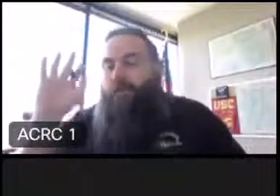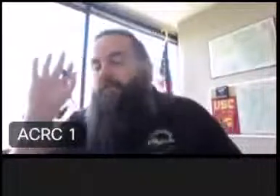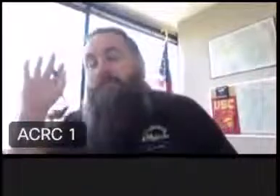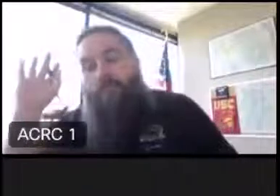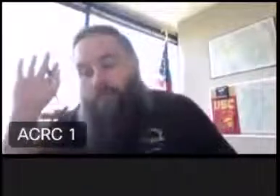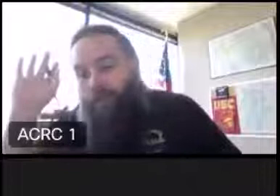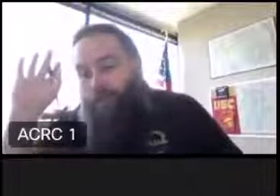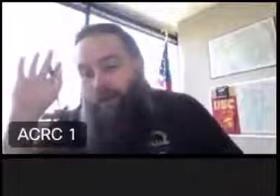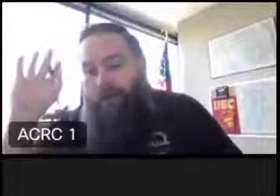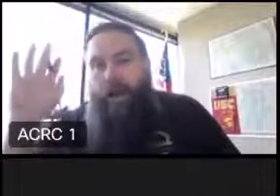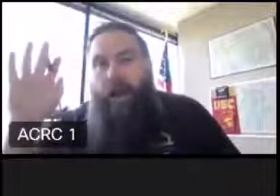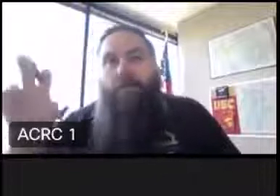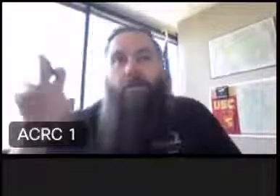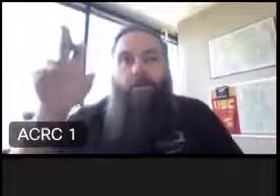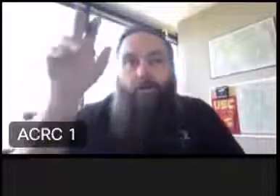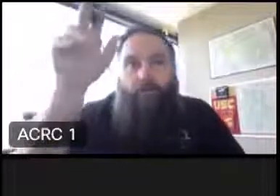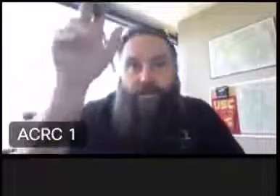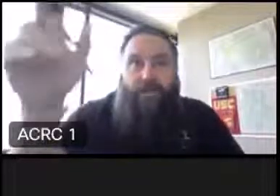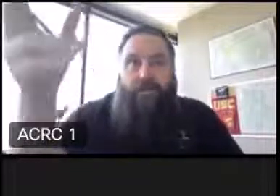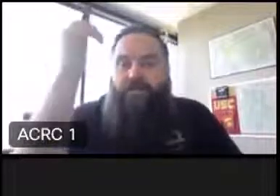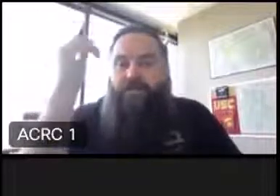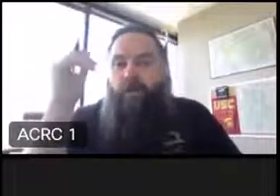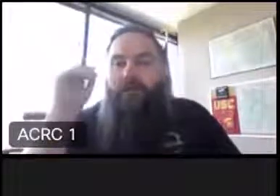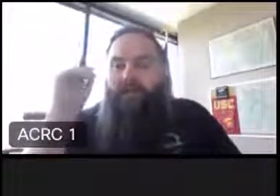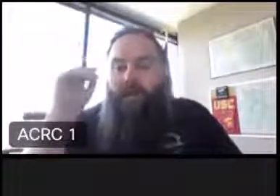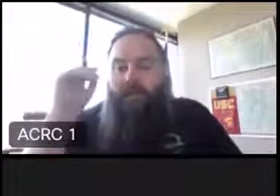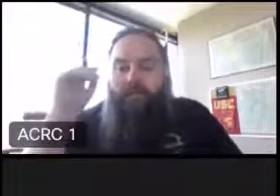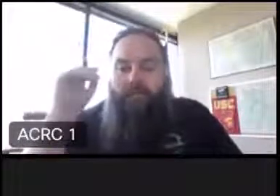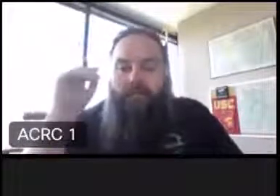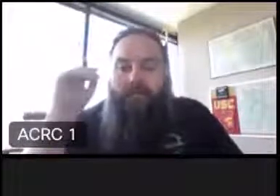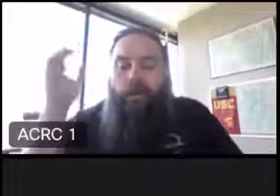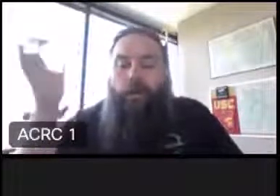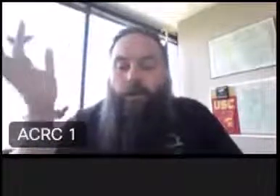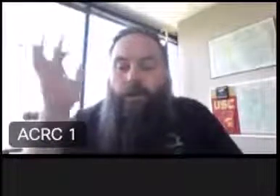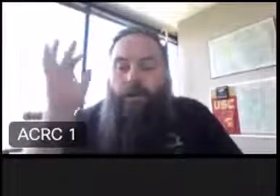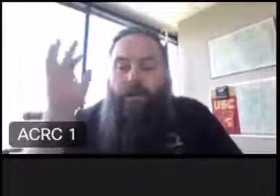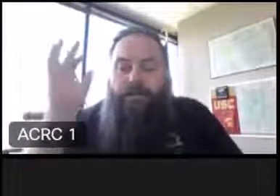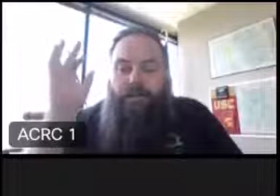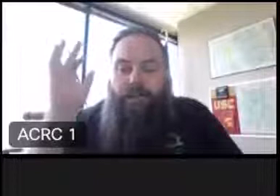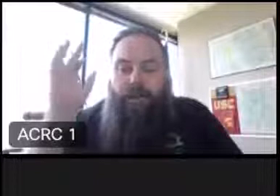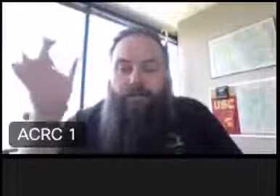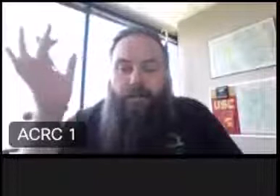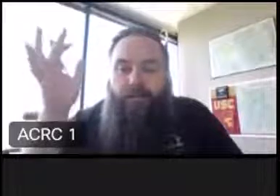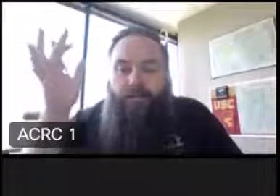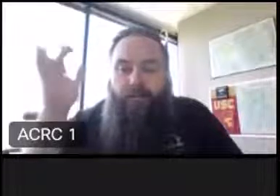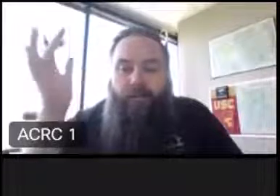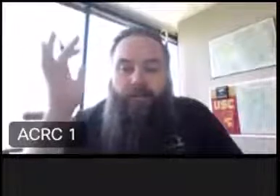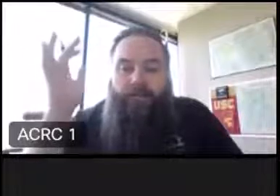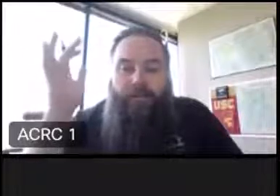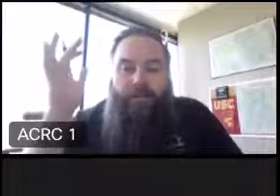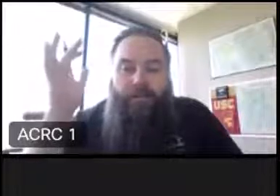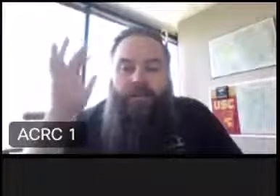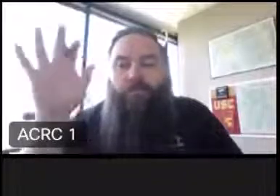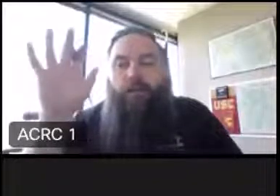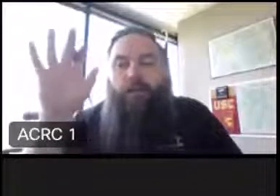that some folks know who you are. I know you sent out a message to all of us looking to partner as a representative from the Provider